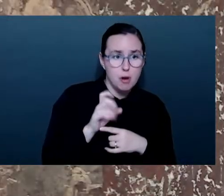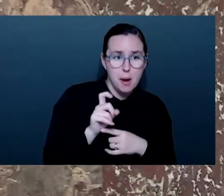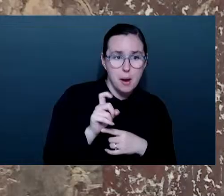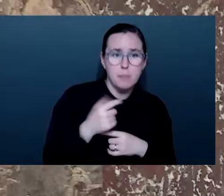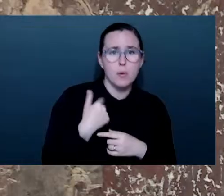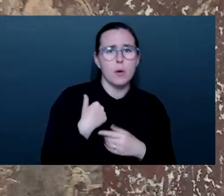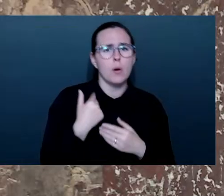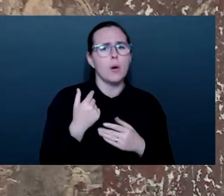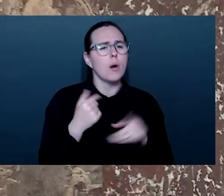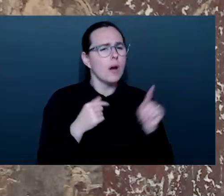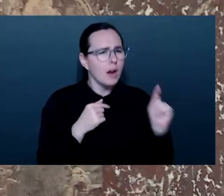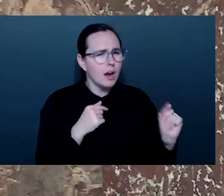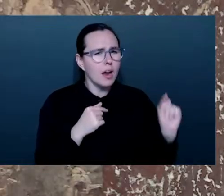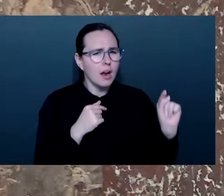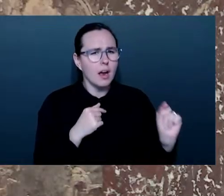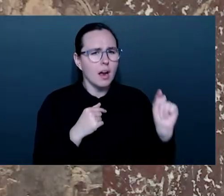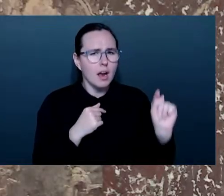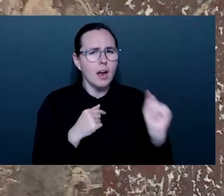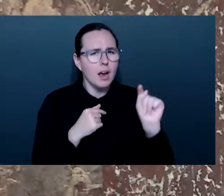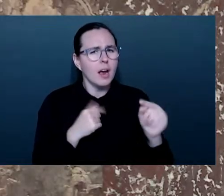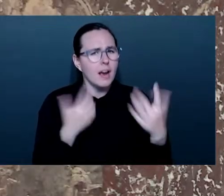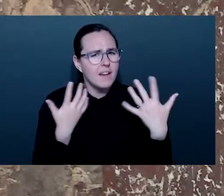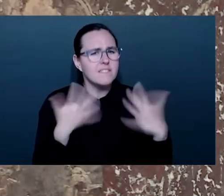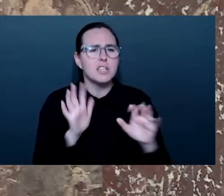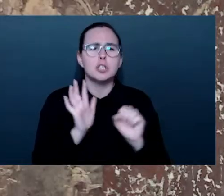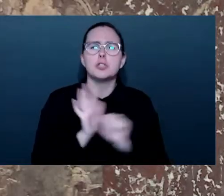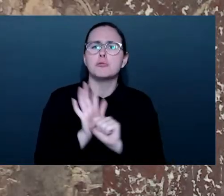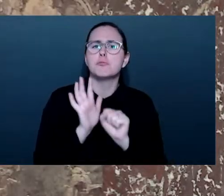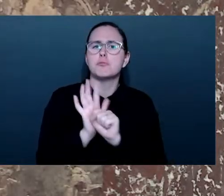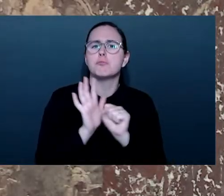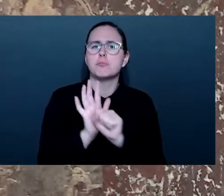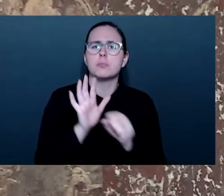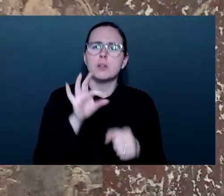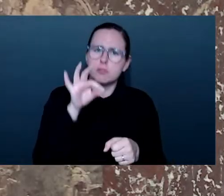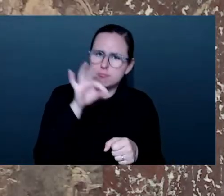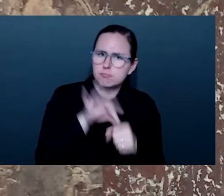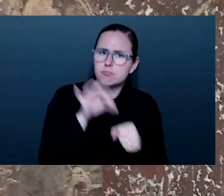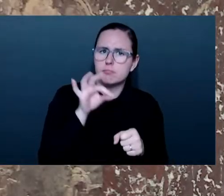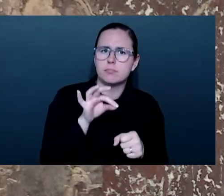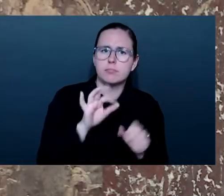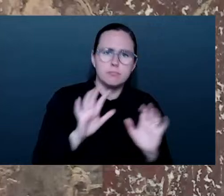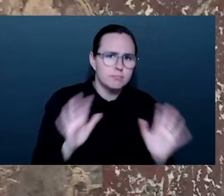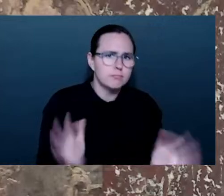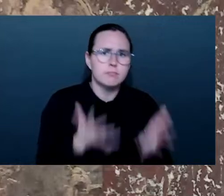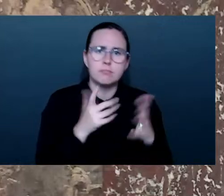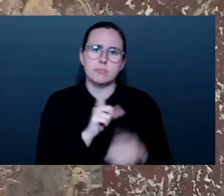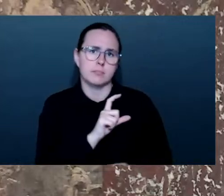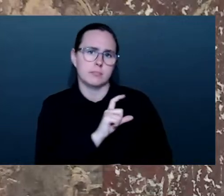police not to enforce federal gun laws during the election campaign.